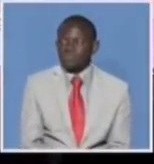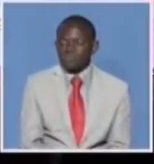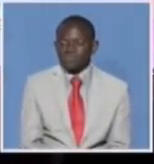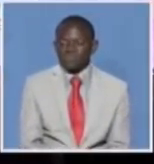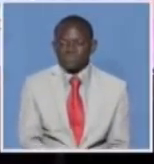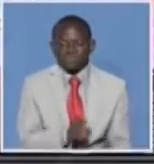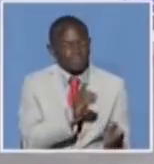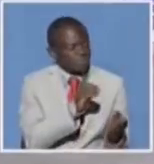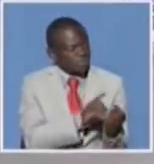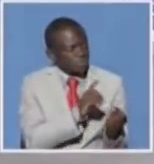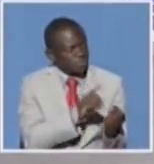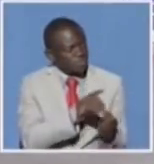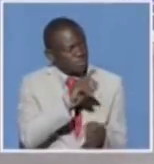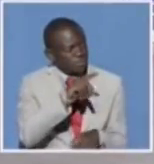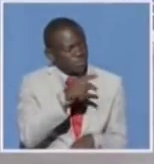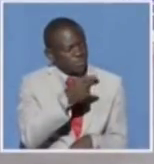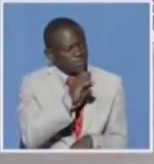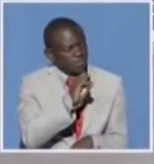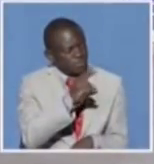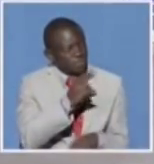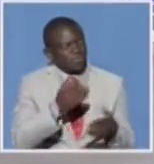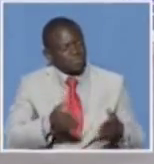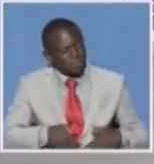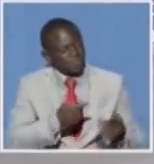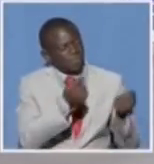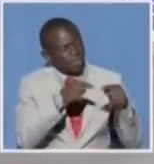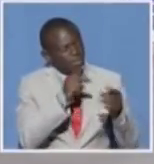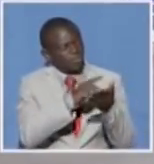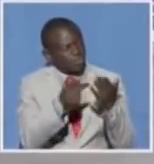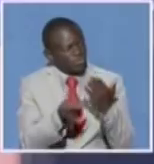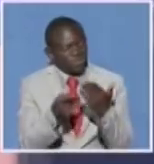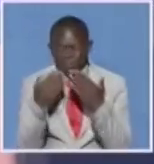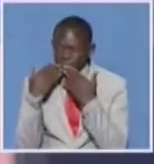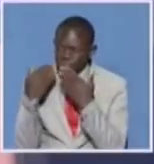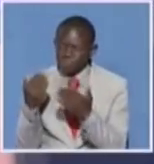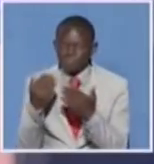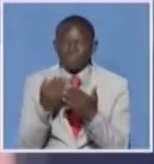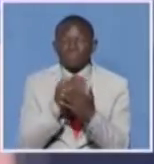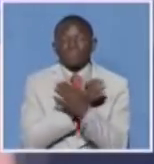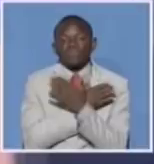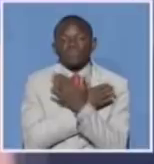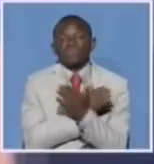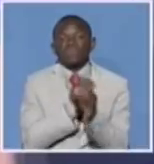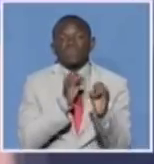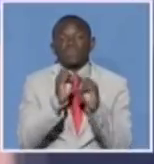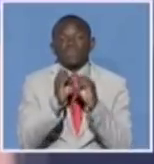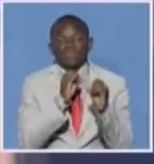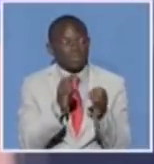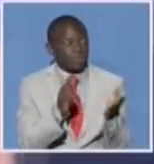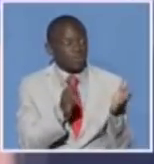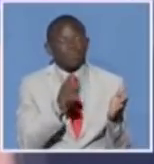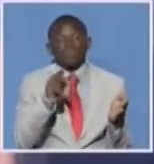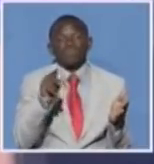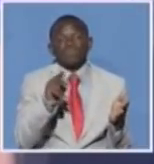Dr. Phiri, it's been a pleasure having you on the program. Thank you very much. You've been watching Sunday Interview, and our guest this evening was Dr. Felix Phiri,